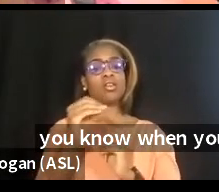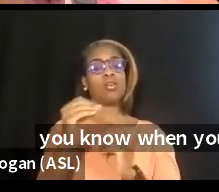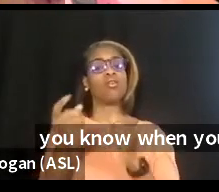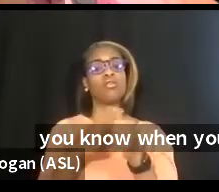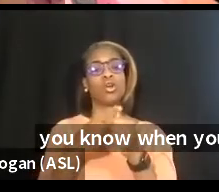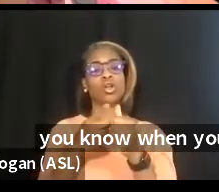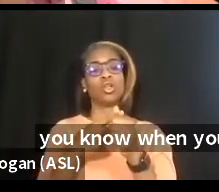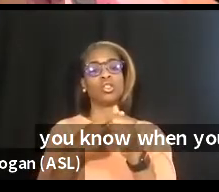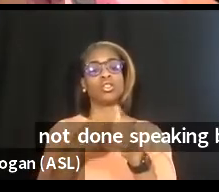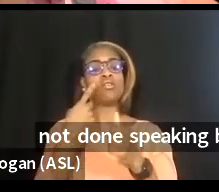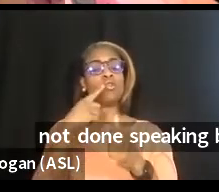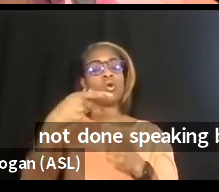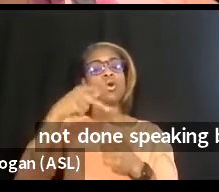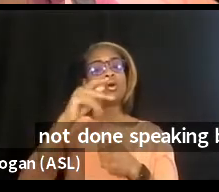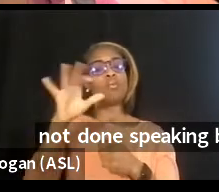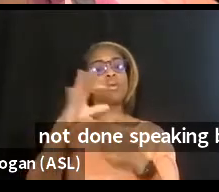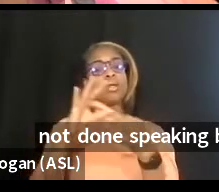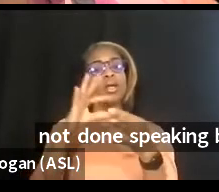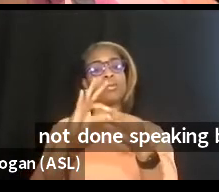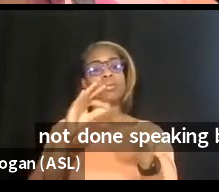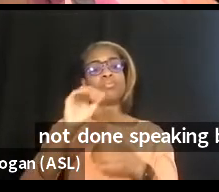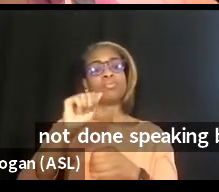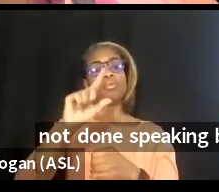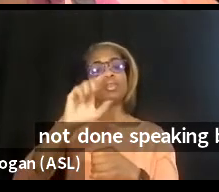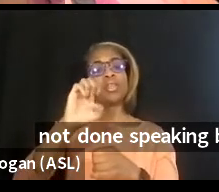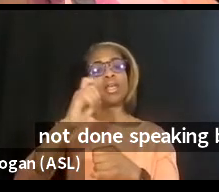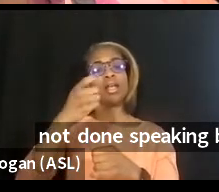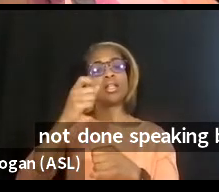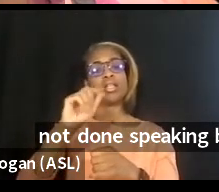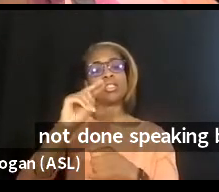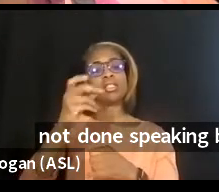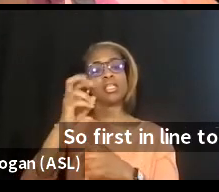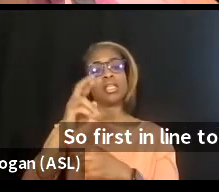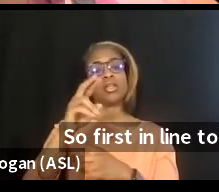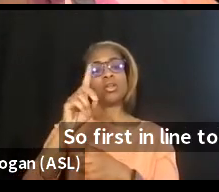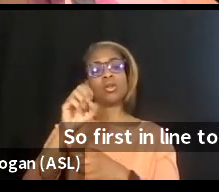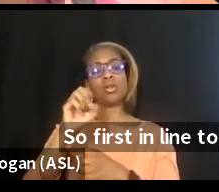to provide public comment is Alexander DeWitt.